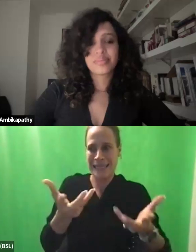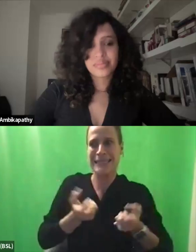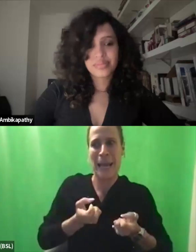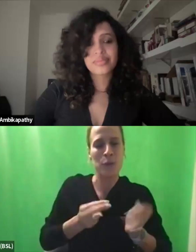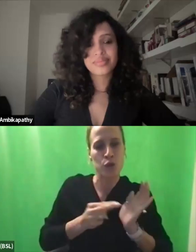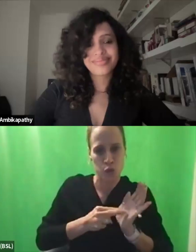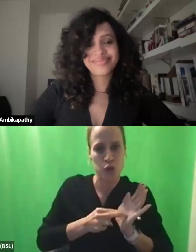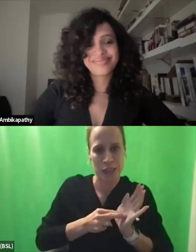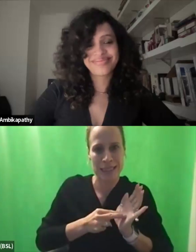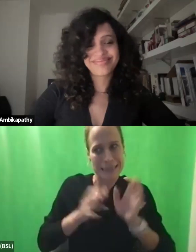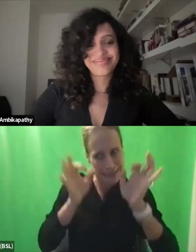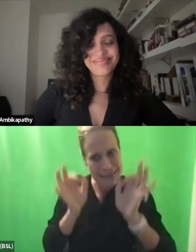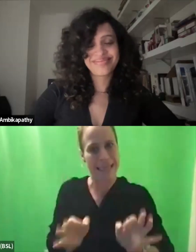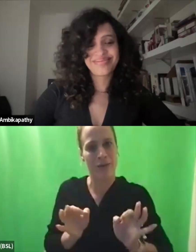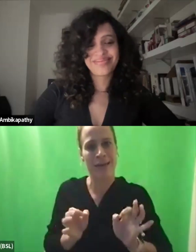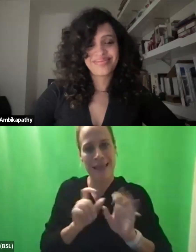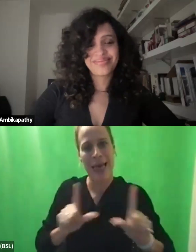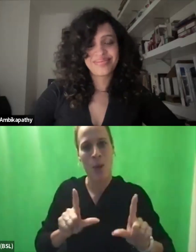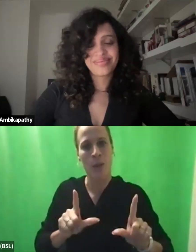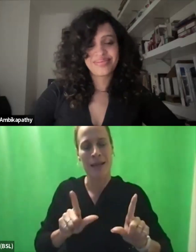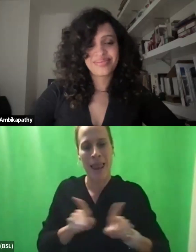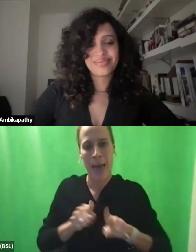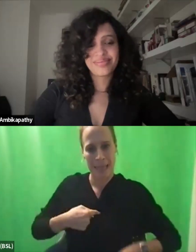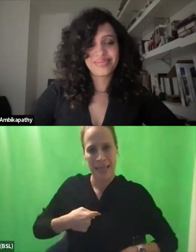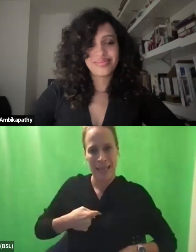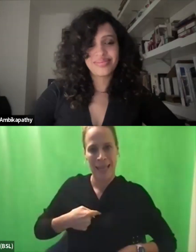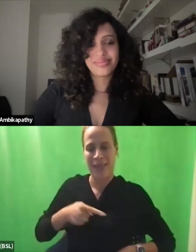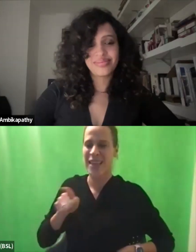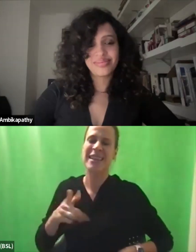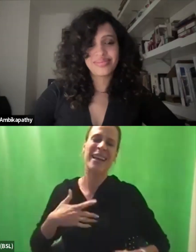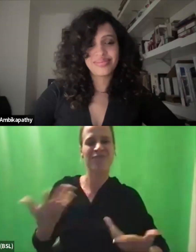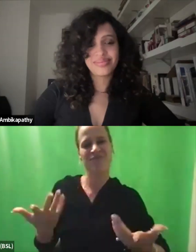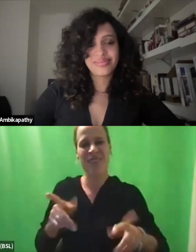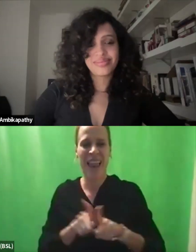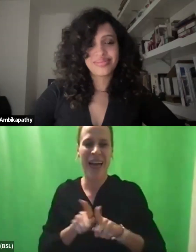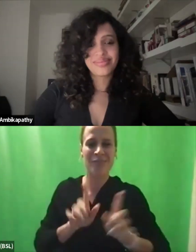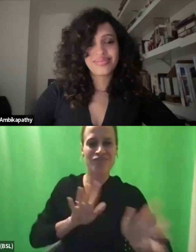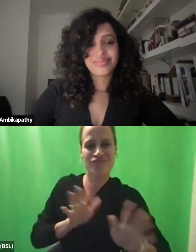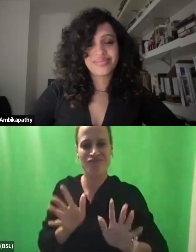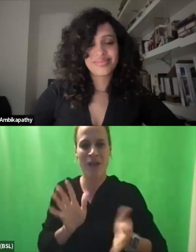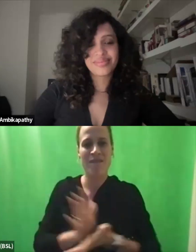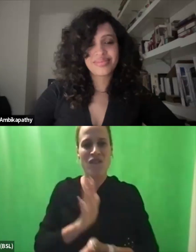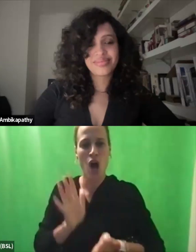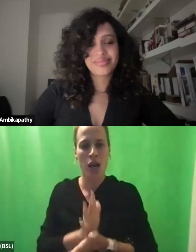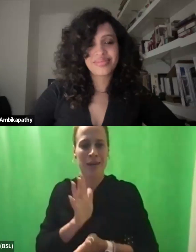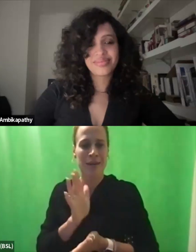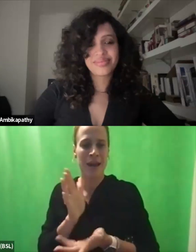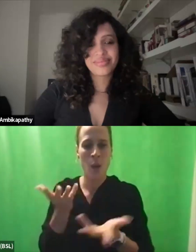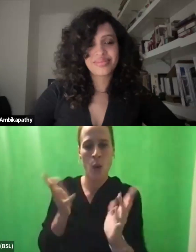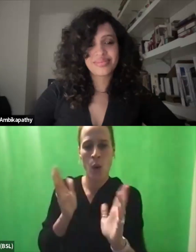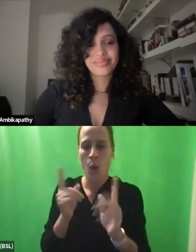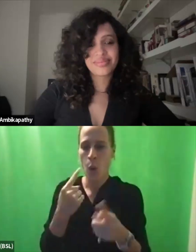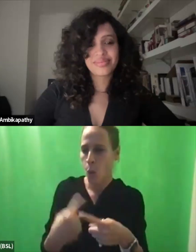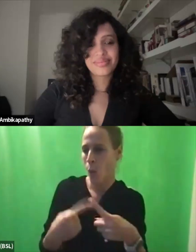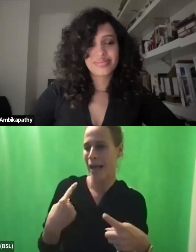as I take it, because they say, well, it's a fun, it's a very bouncy, very, very